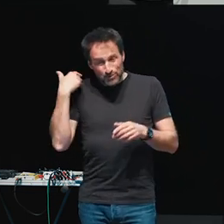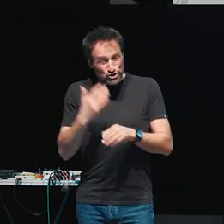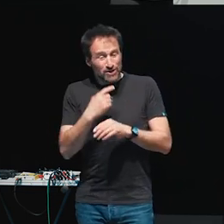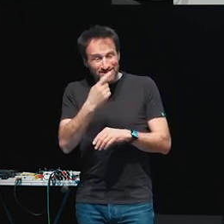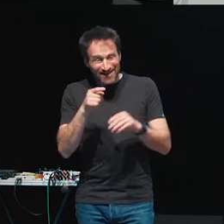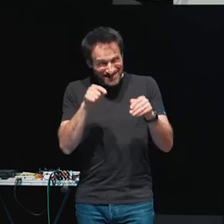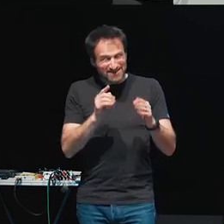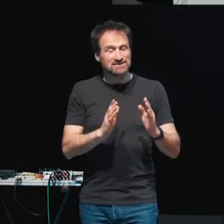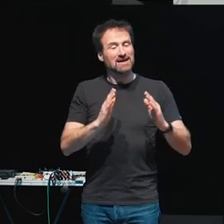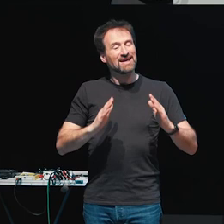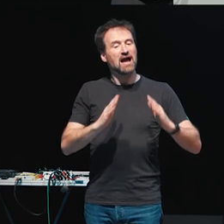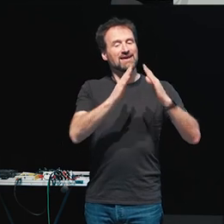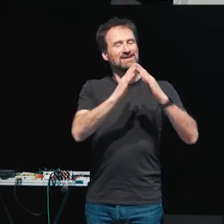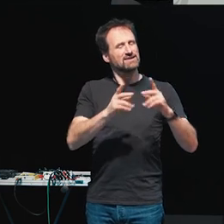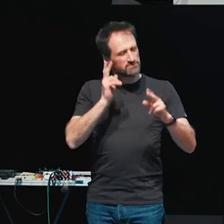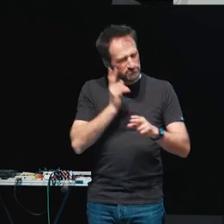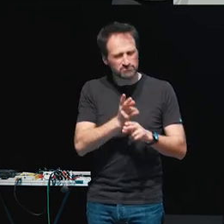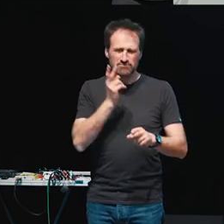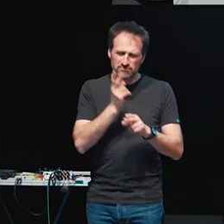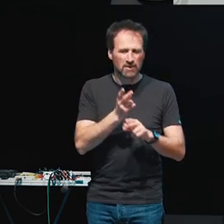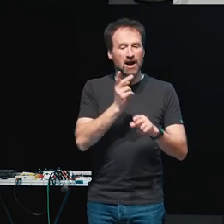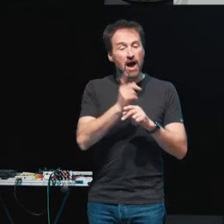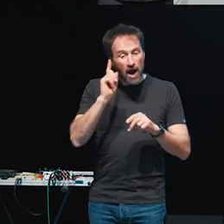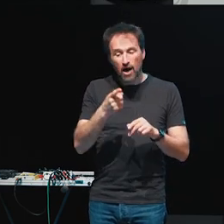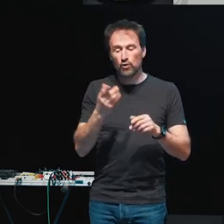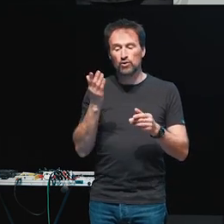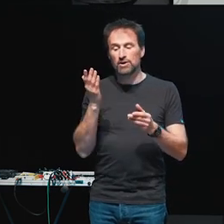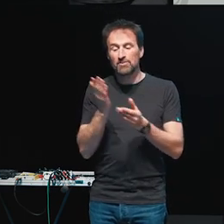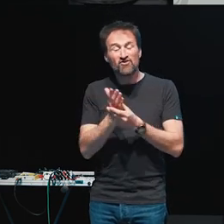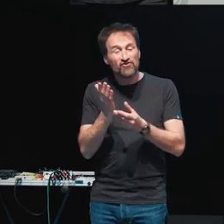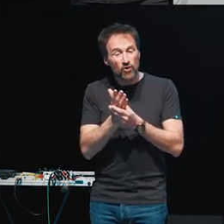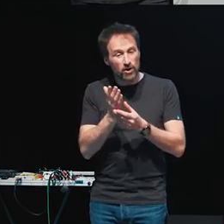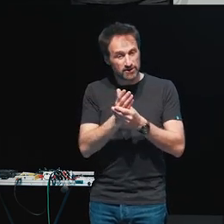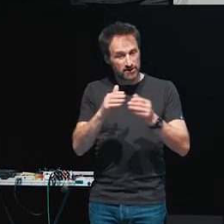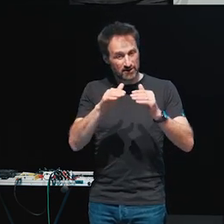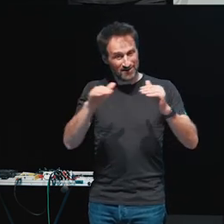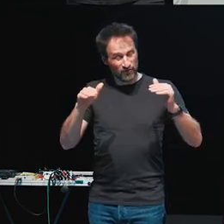hierarchy will be represented on the folder level as well. So our folder structure